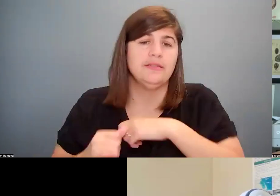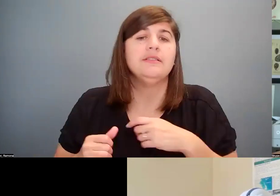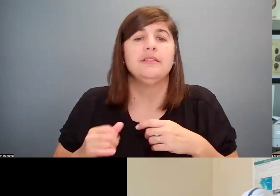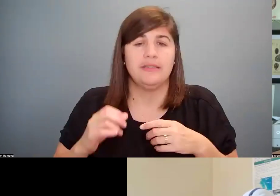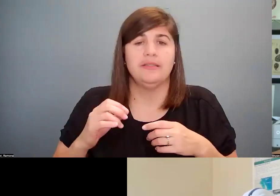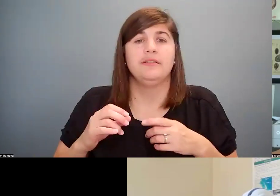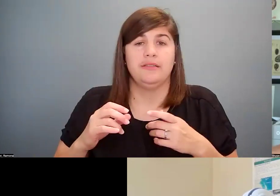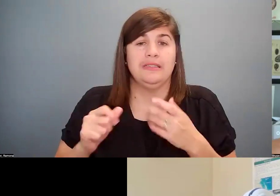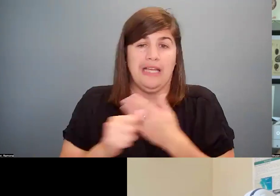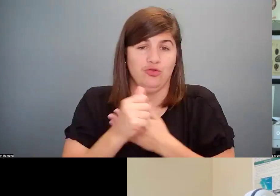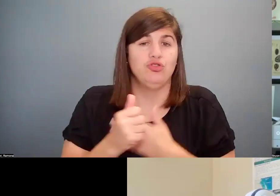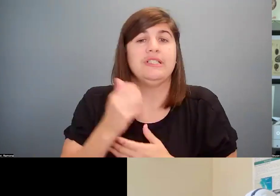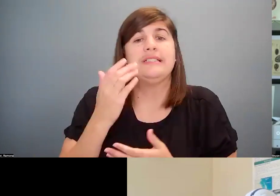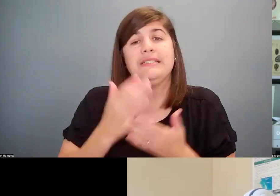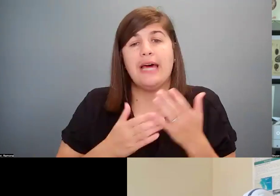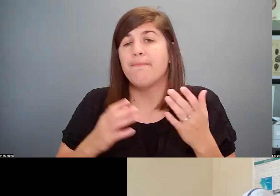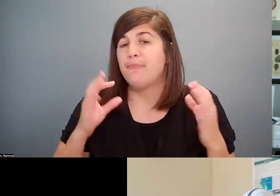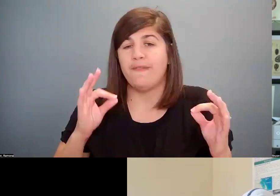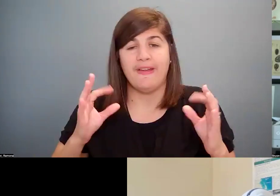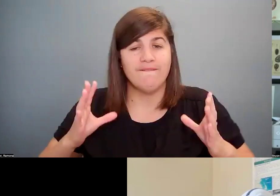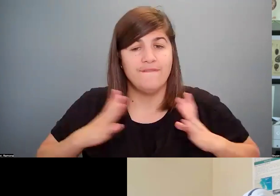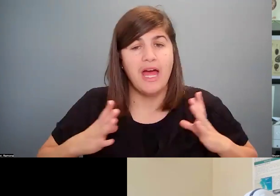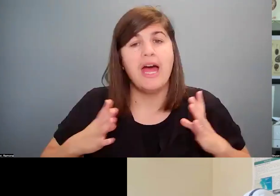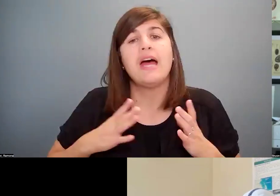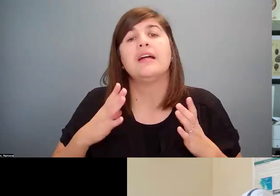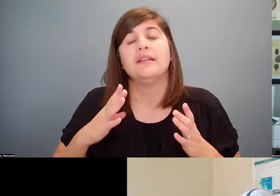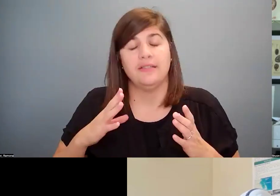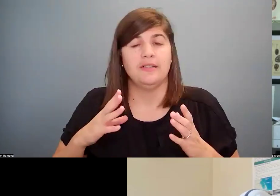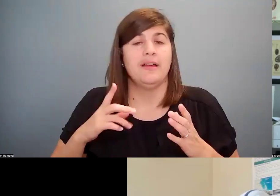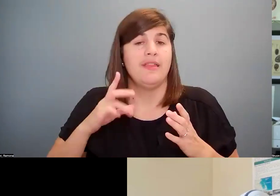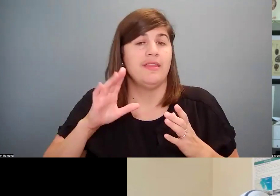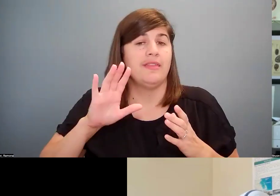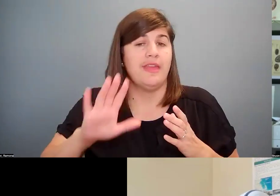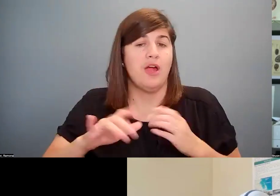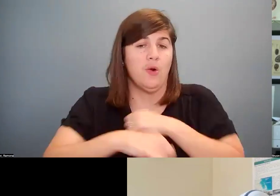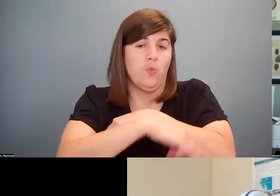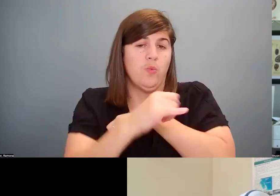endangered and others that are perfectly fine. Their populations are stable or increasing.